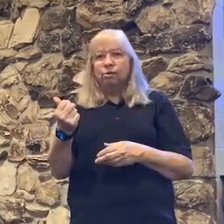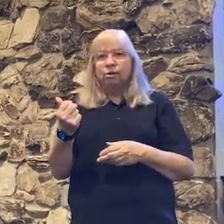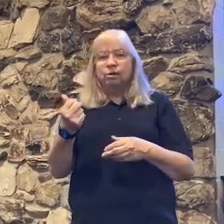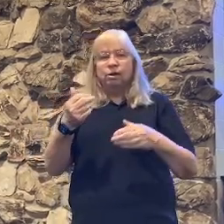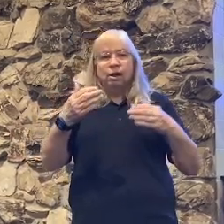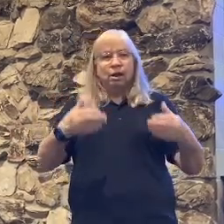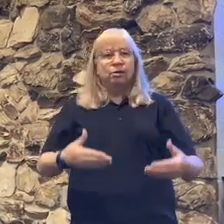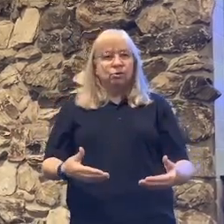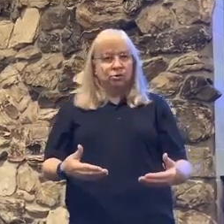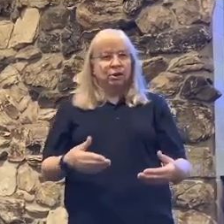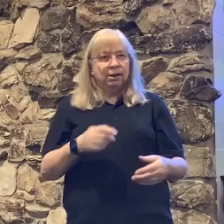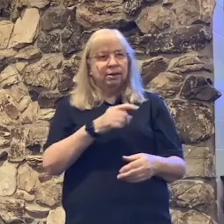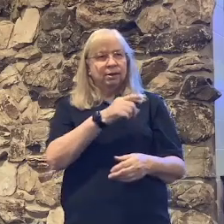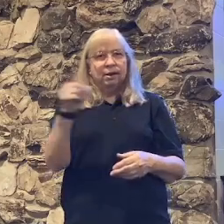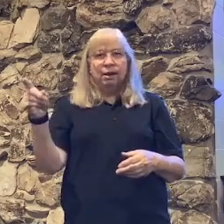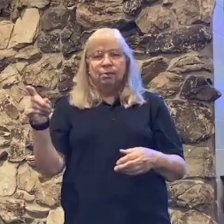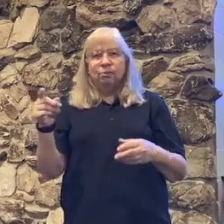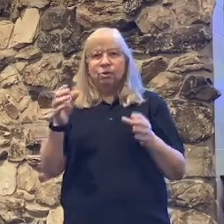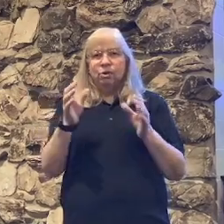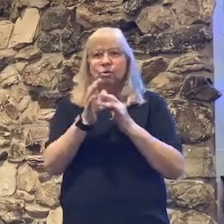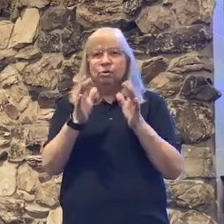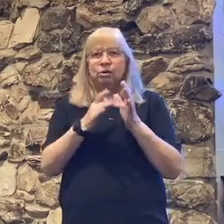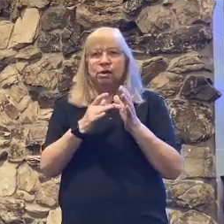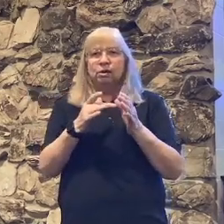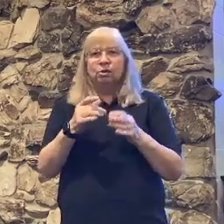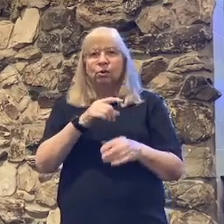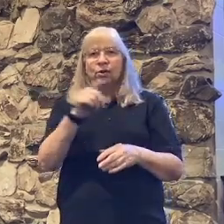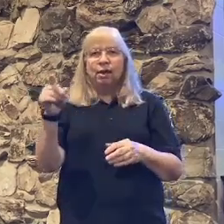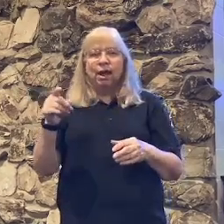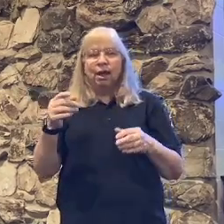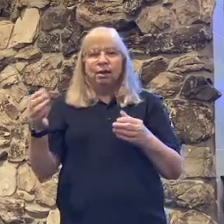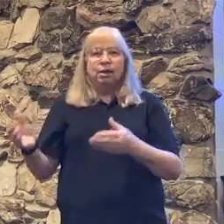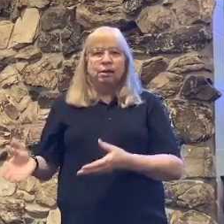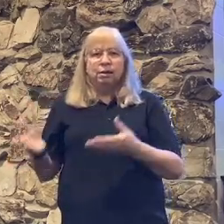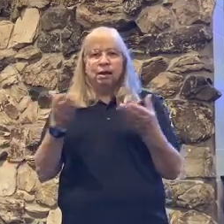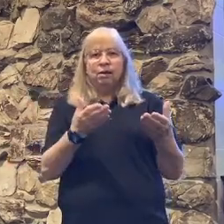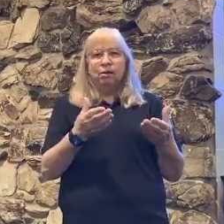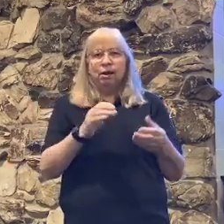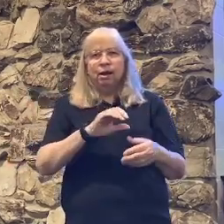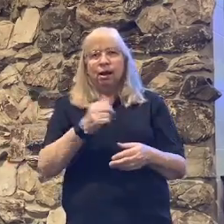introducing them to Jesus so they can carry others.